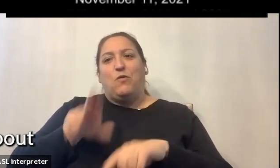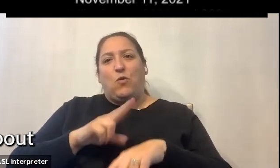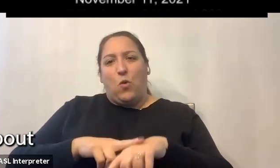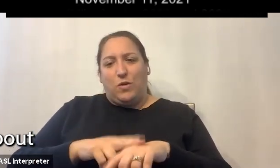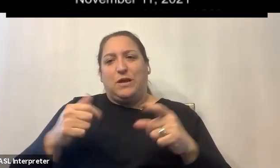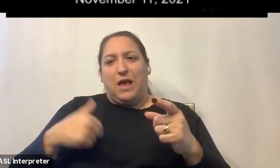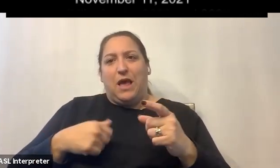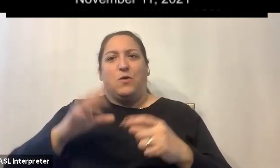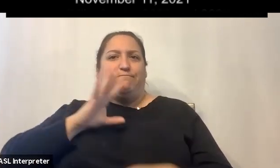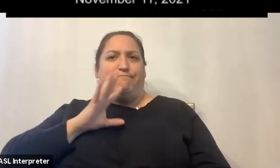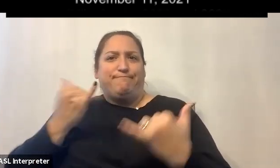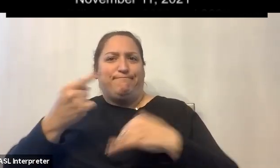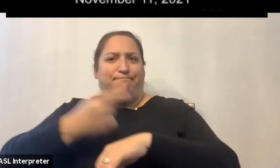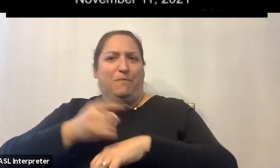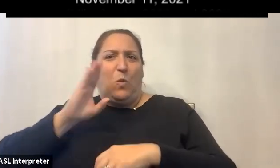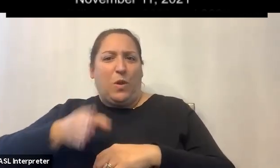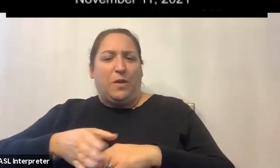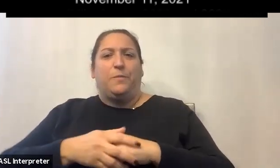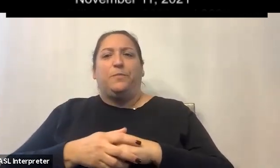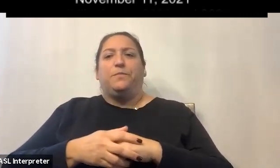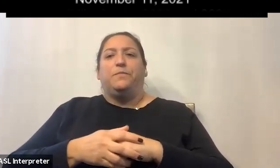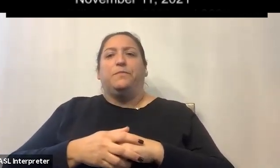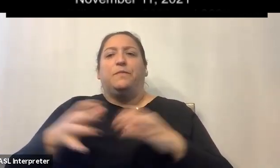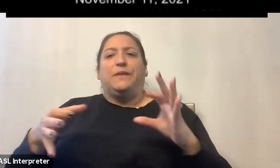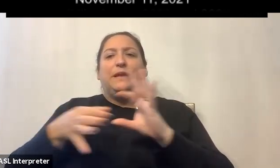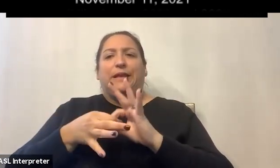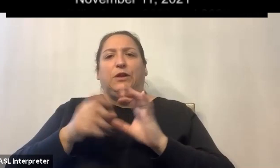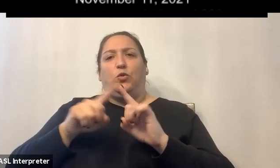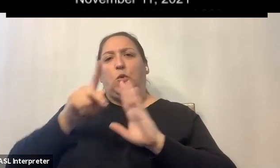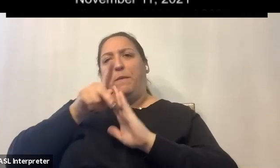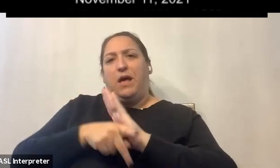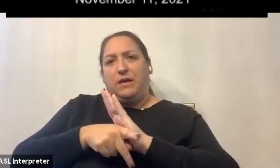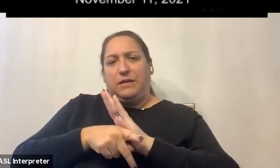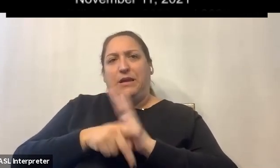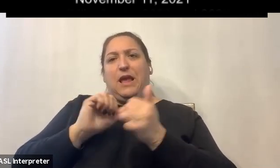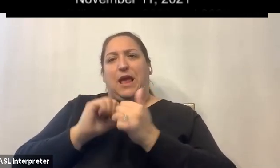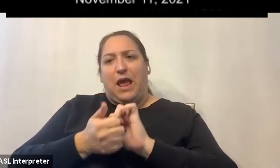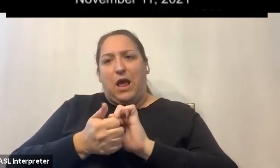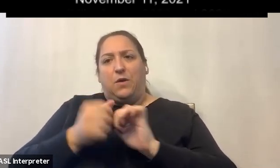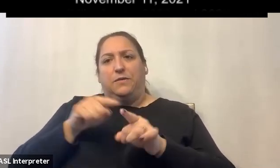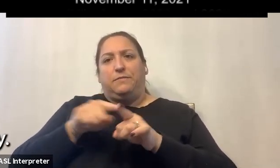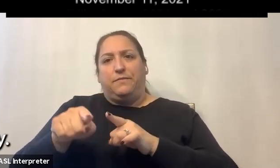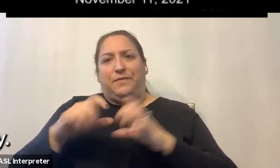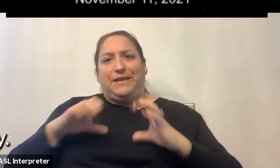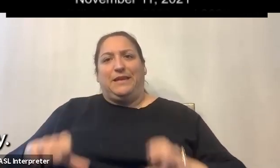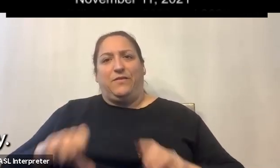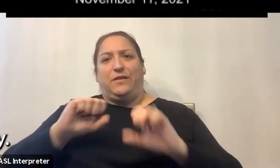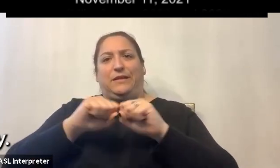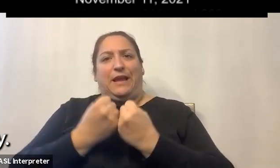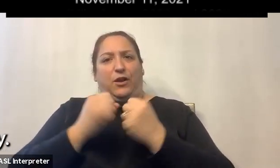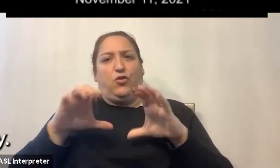I'll speak about today is linked to policy and how especially civil society